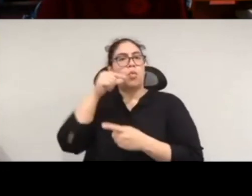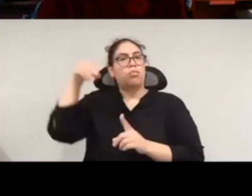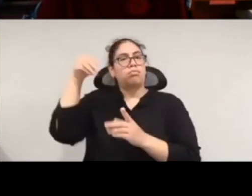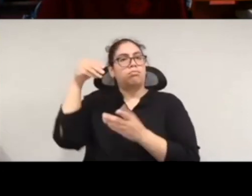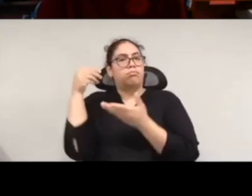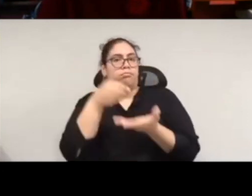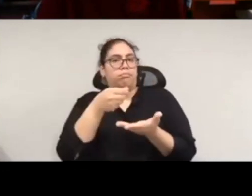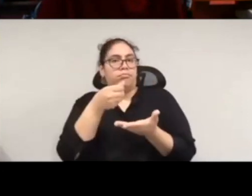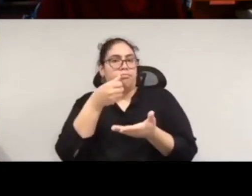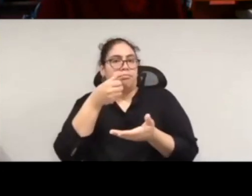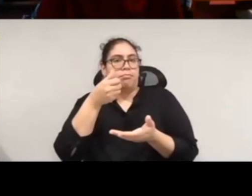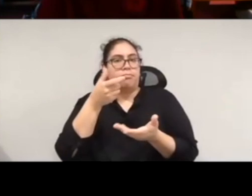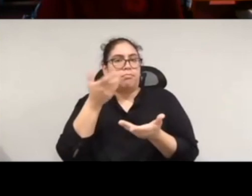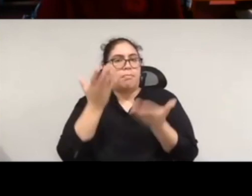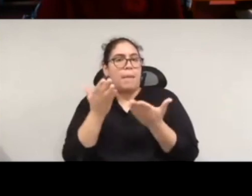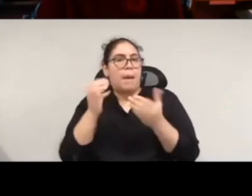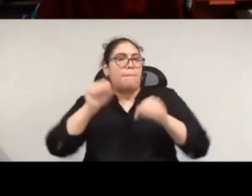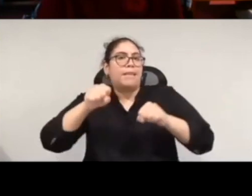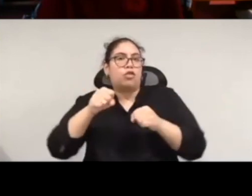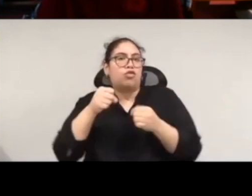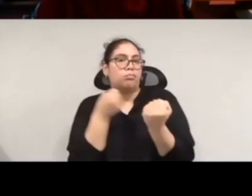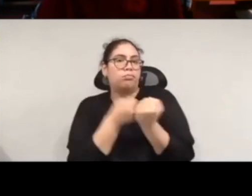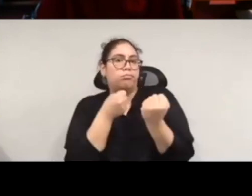description? I'll answer that.